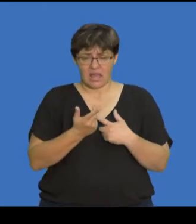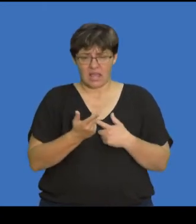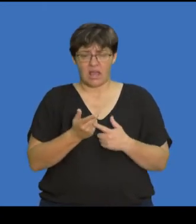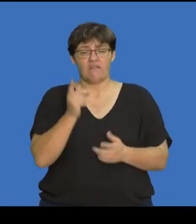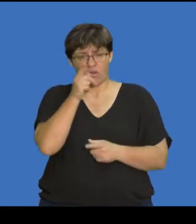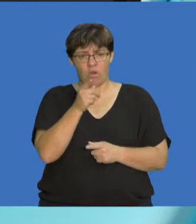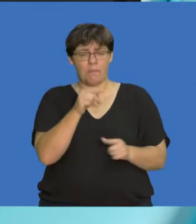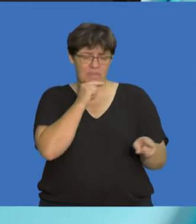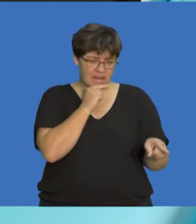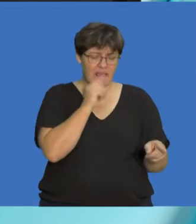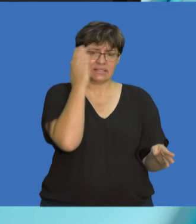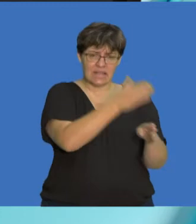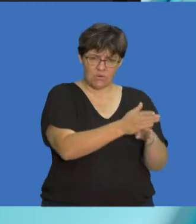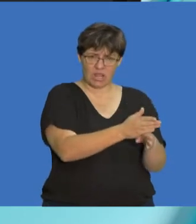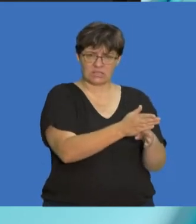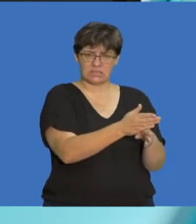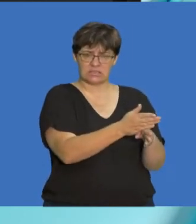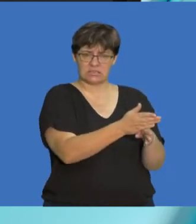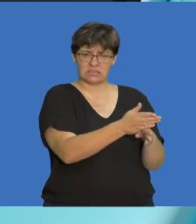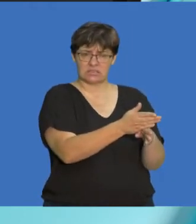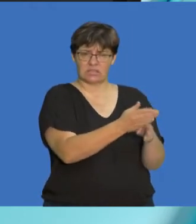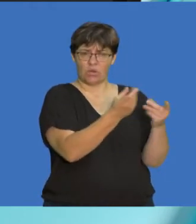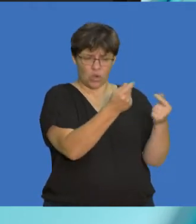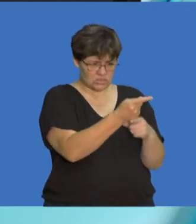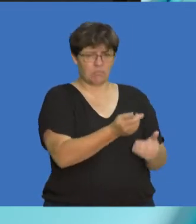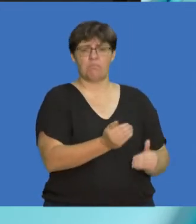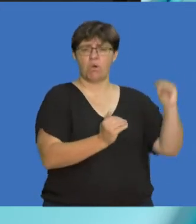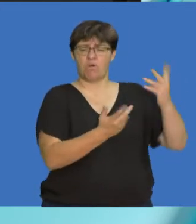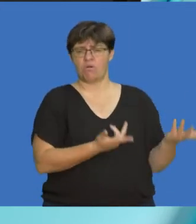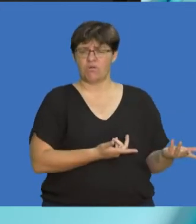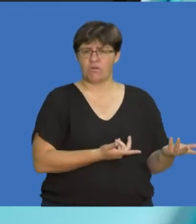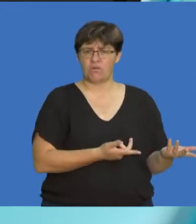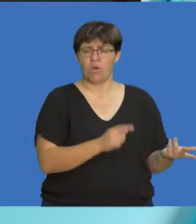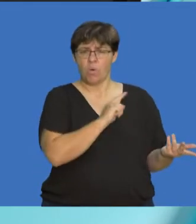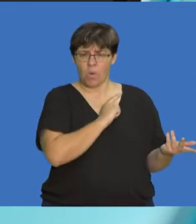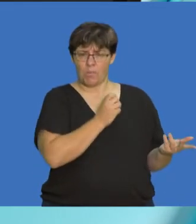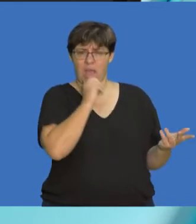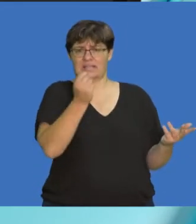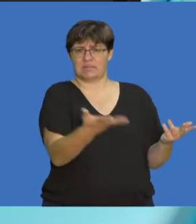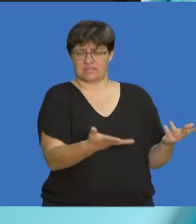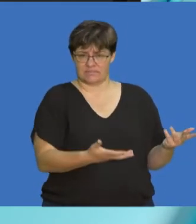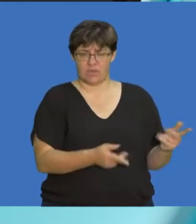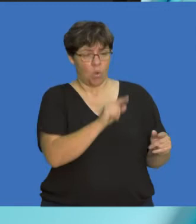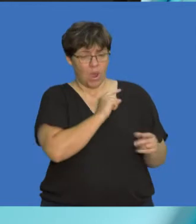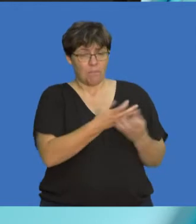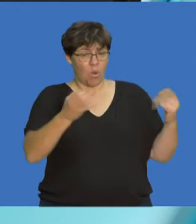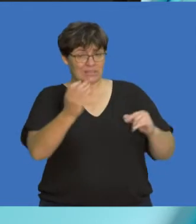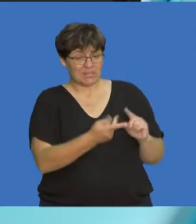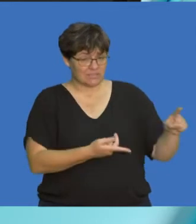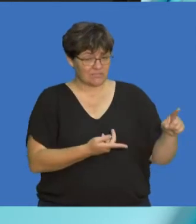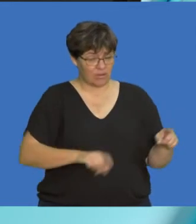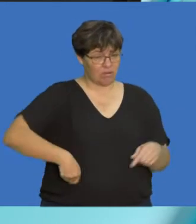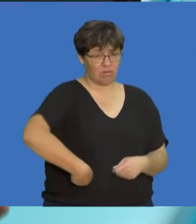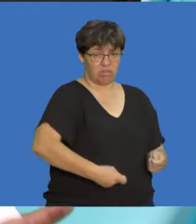also increase. Very simple. It's costing you more money, and because it's costing you more money, therefore,